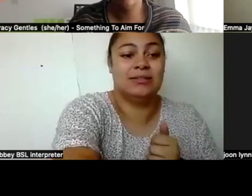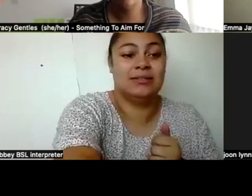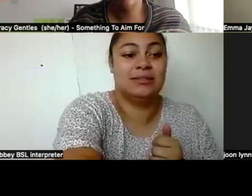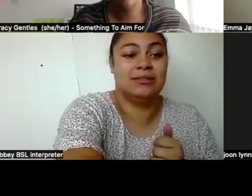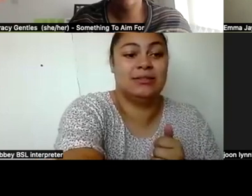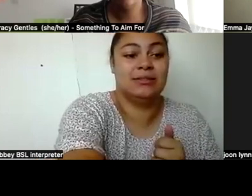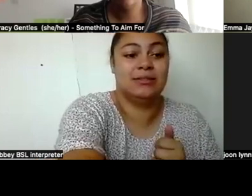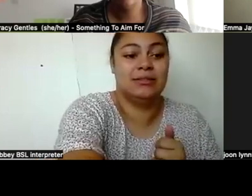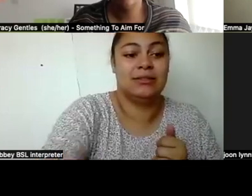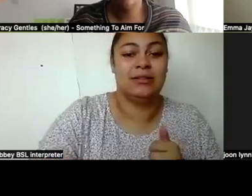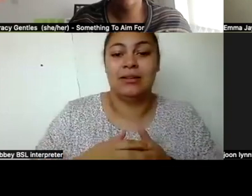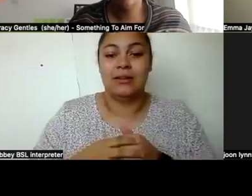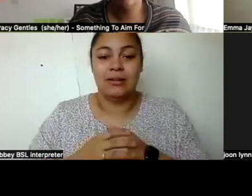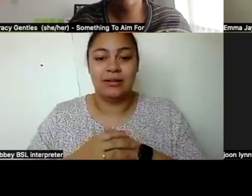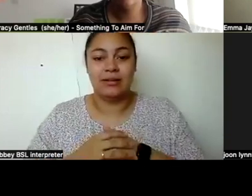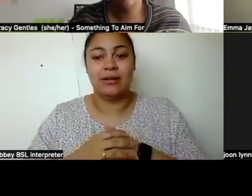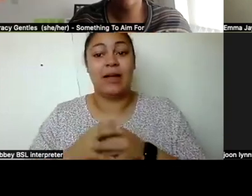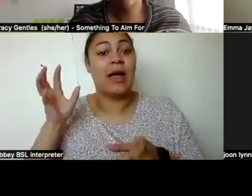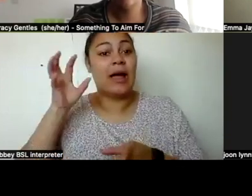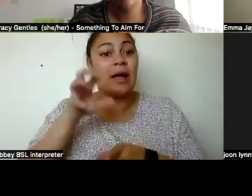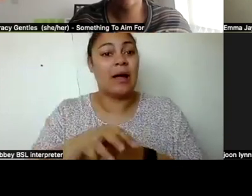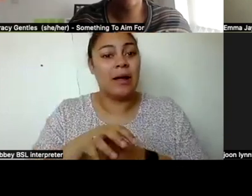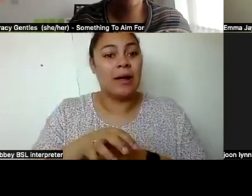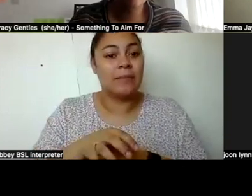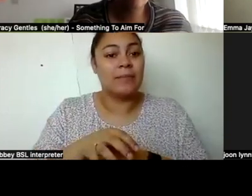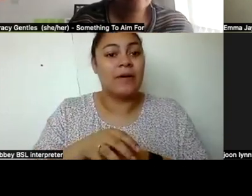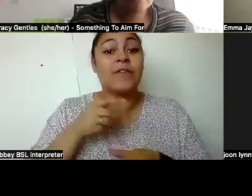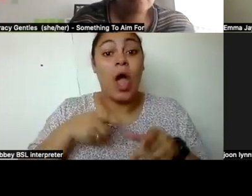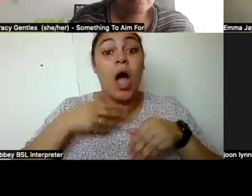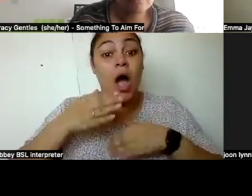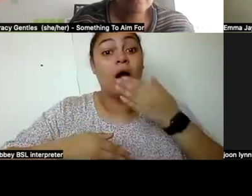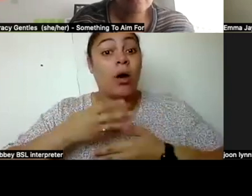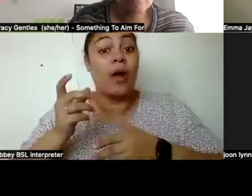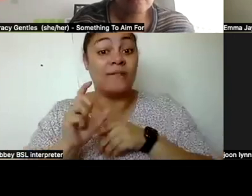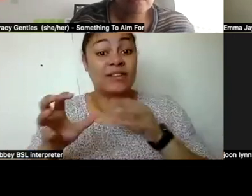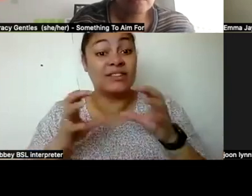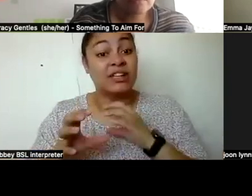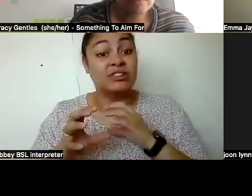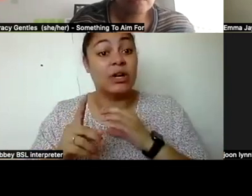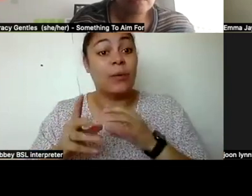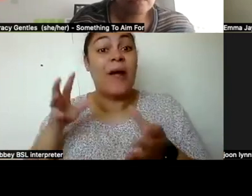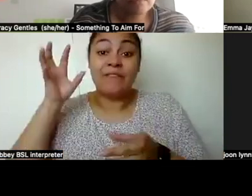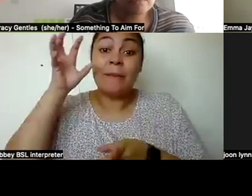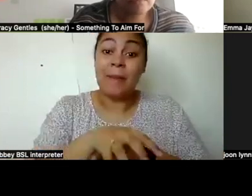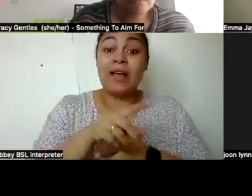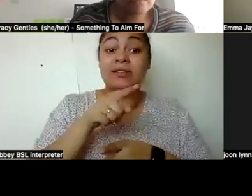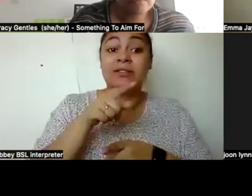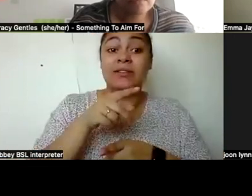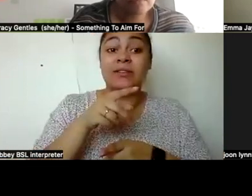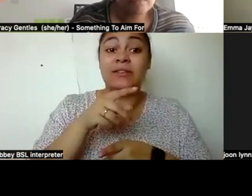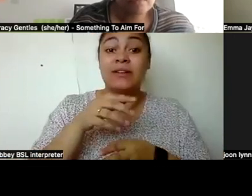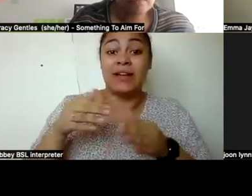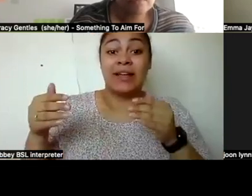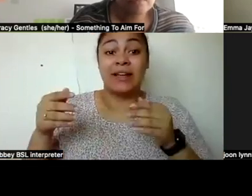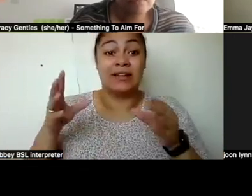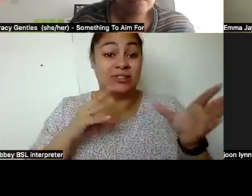question. Yeah, we do have a place for this is an ongoing conversation for sure. And we do have a place for some